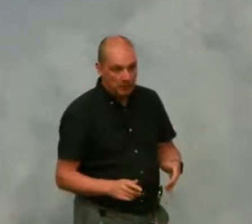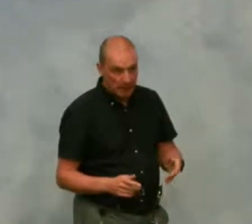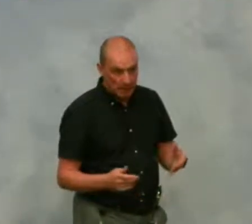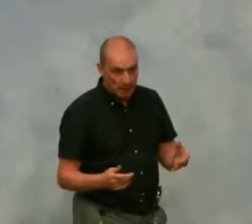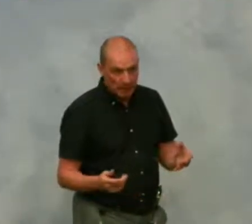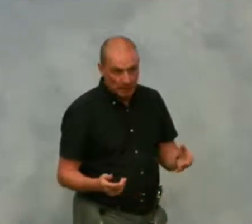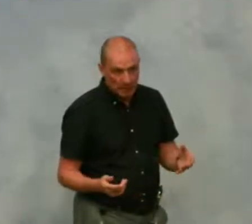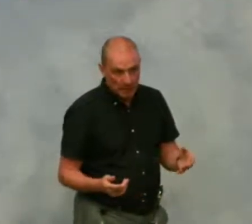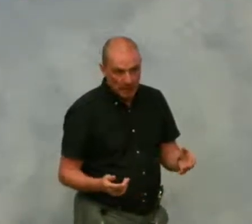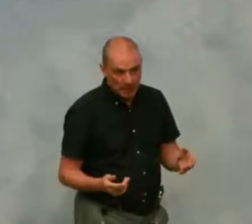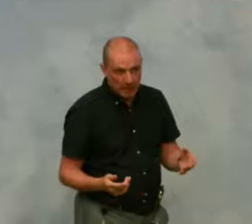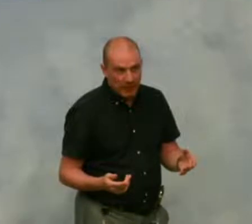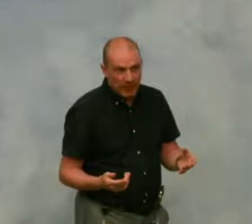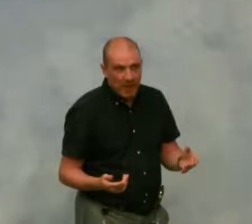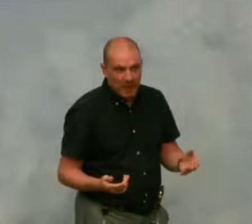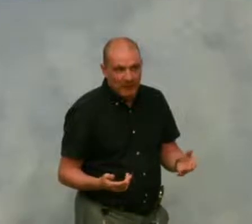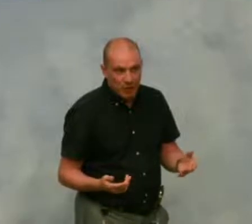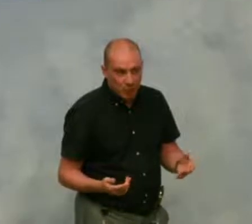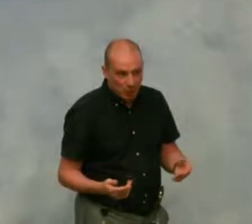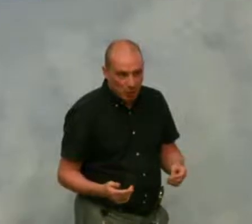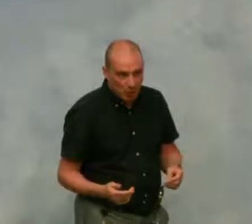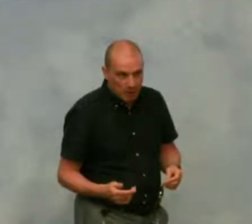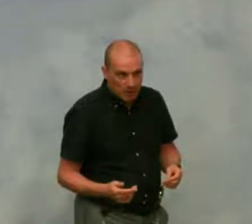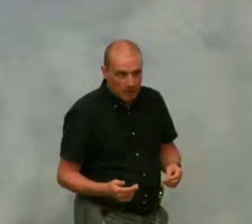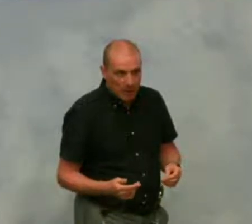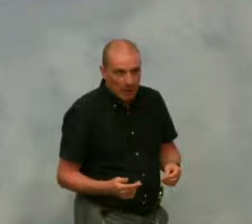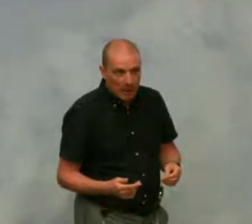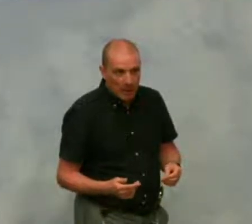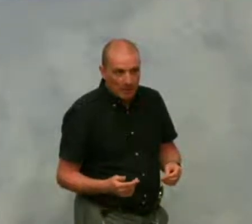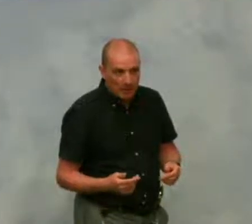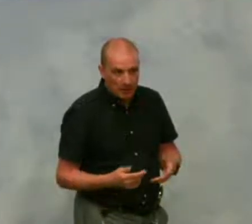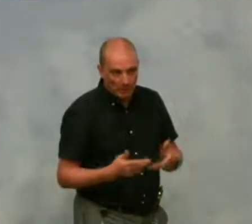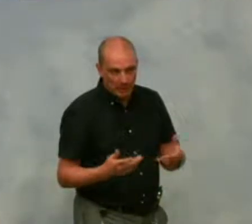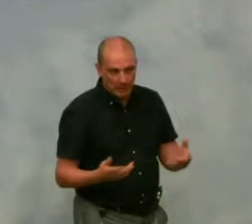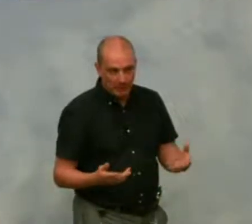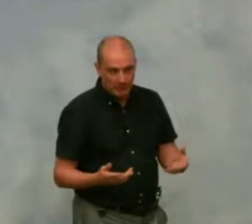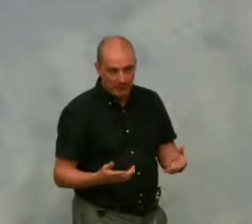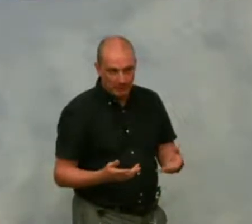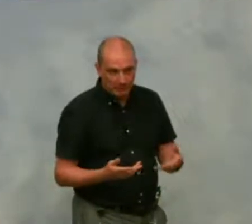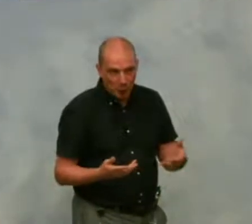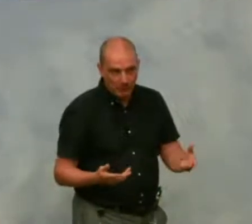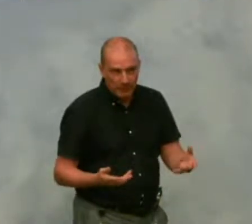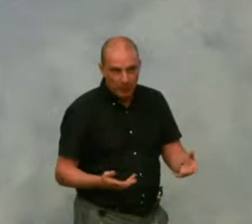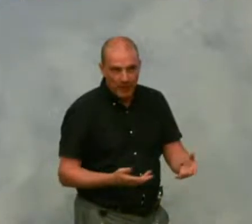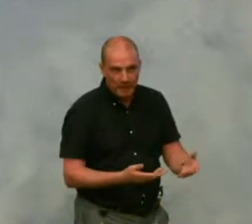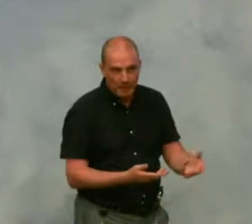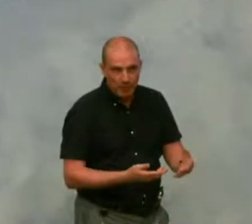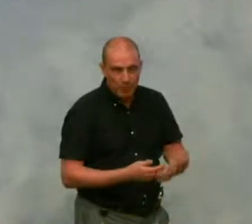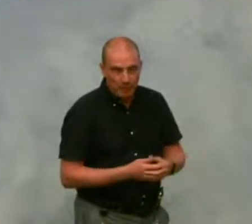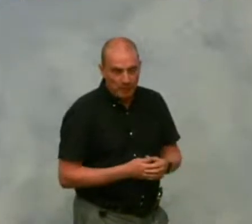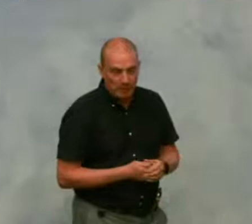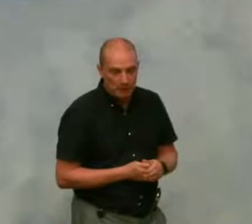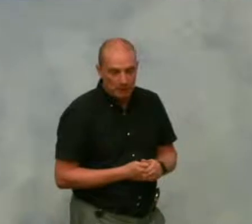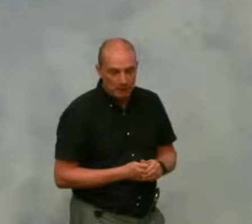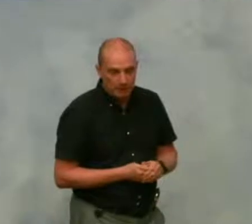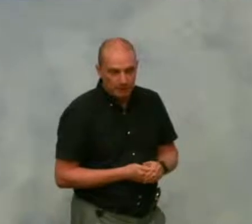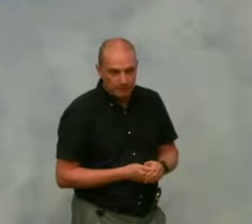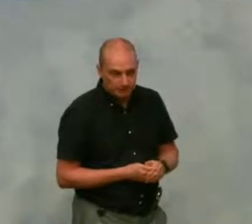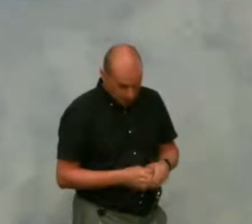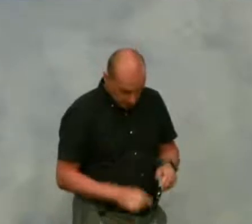So there are additional costs, obviously, for that support.